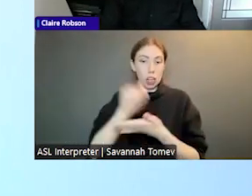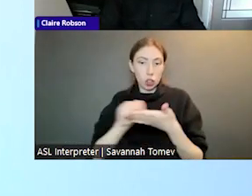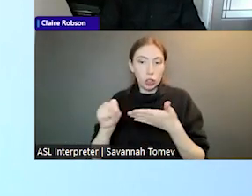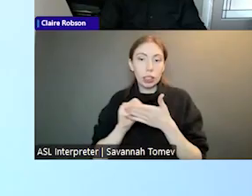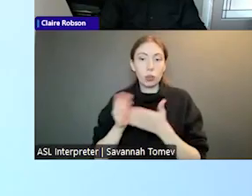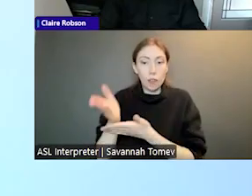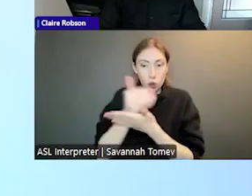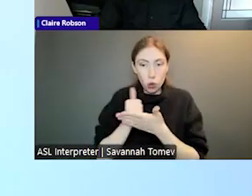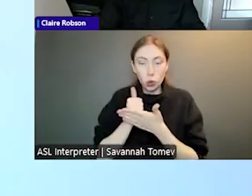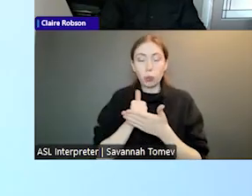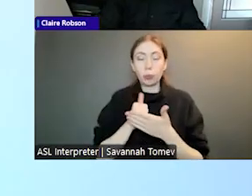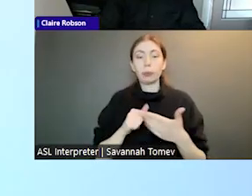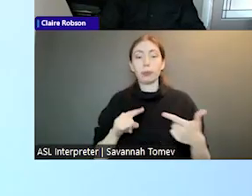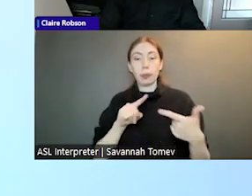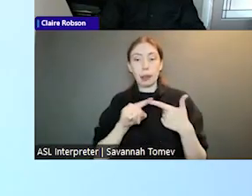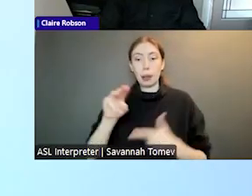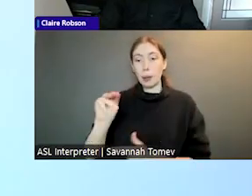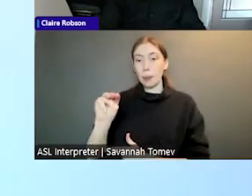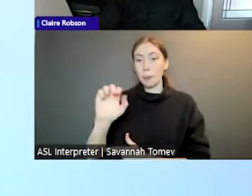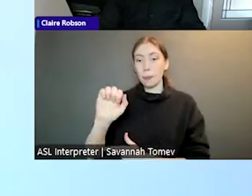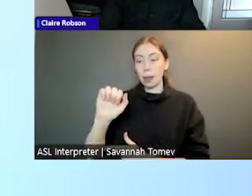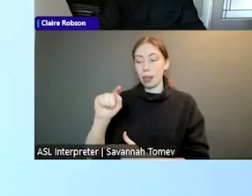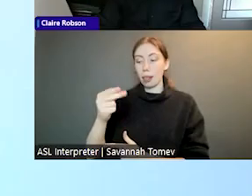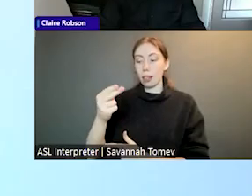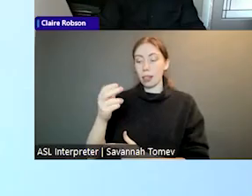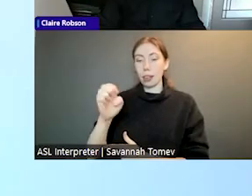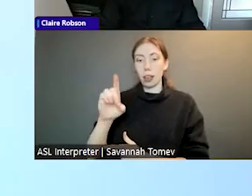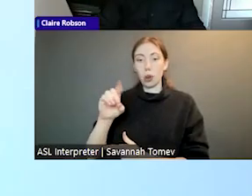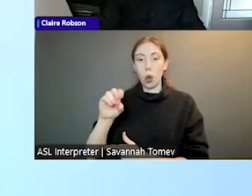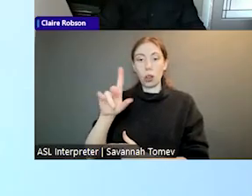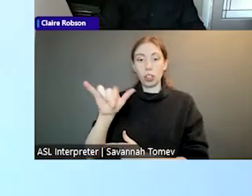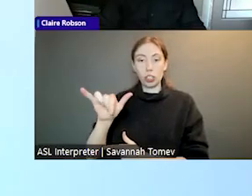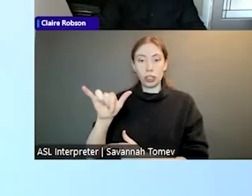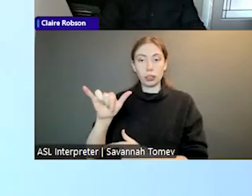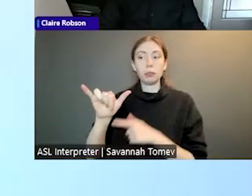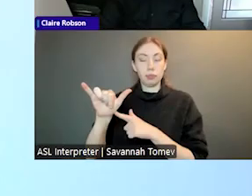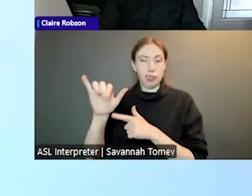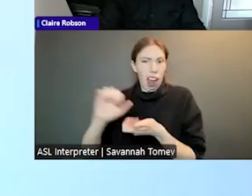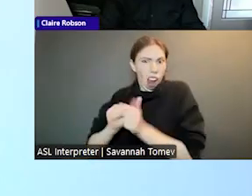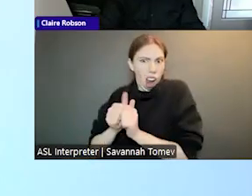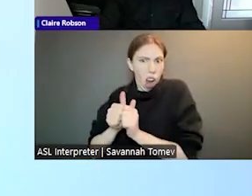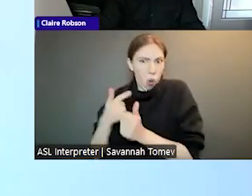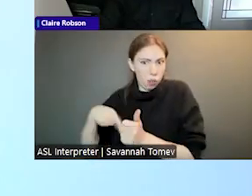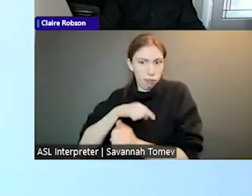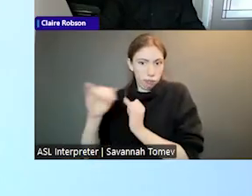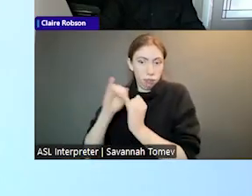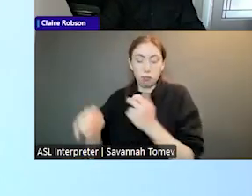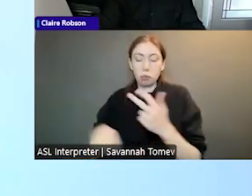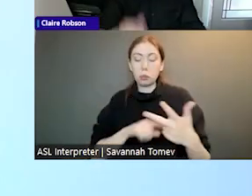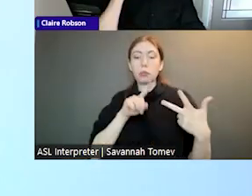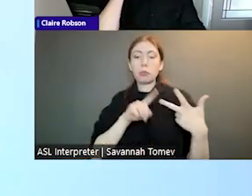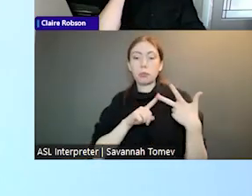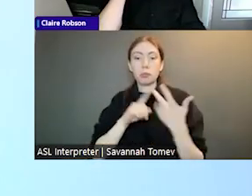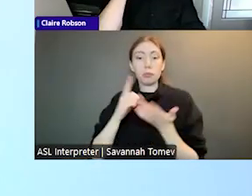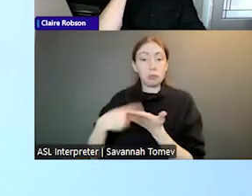methodology chapter, some discussion, a historical chapter that talked about